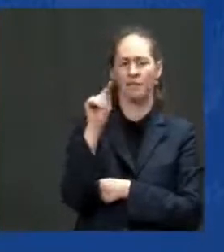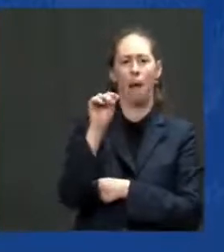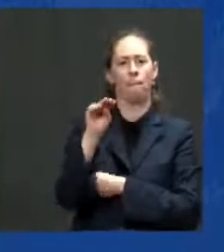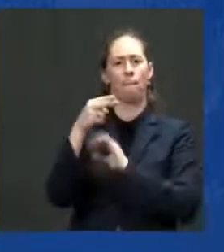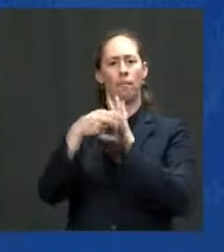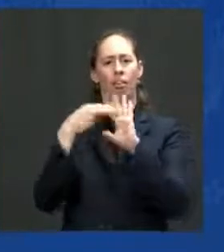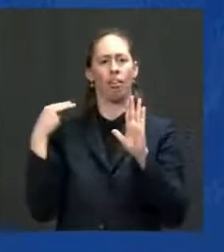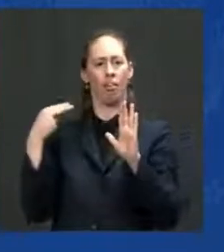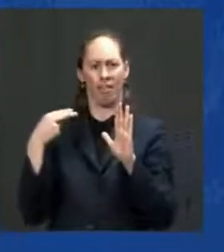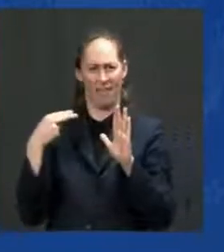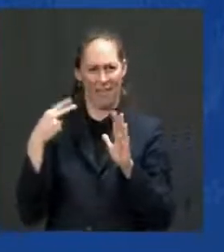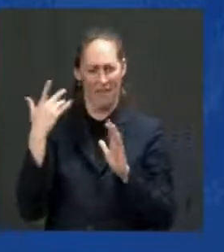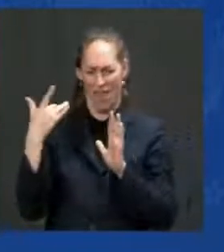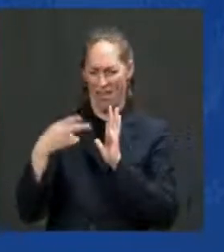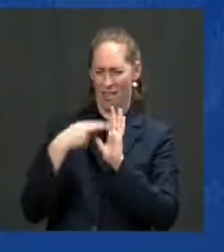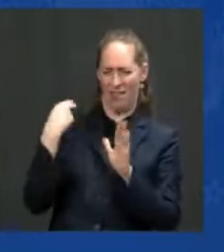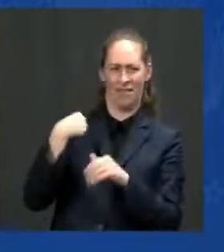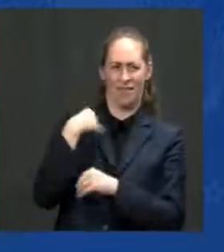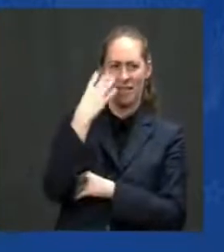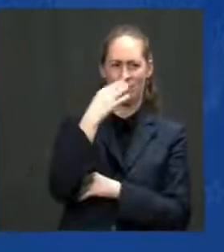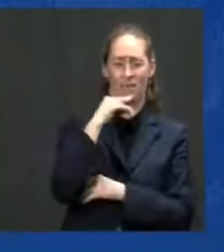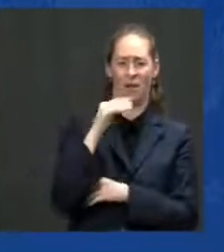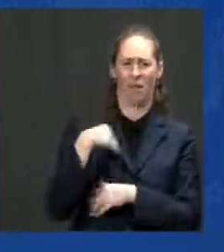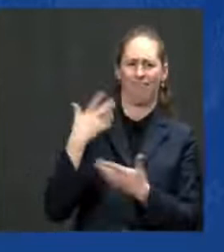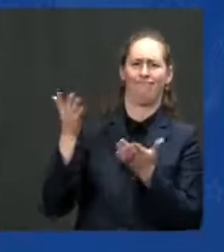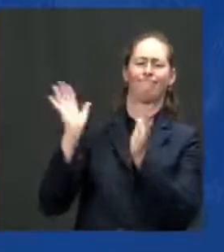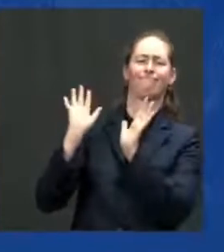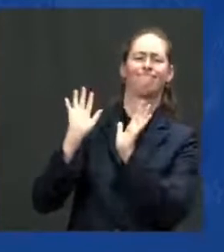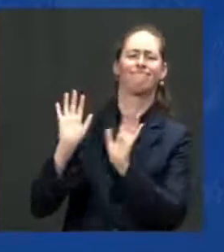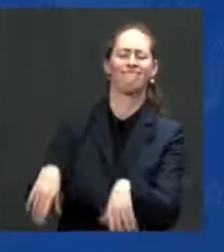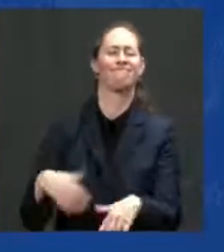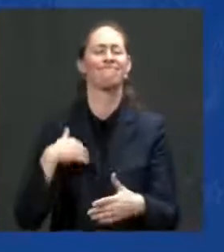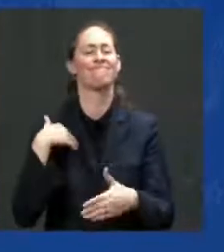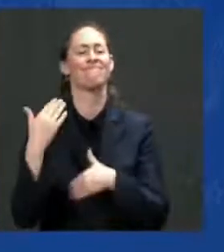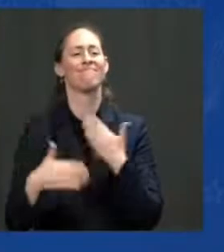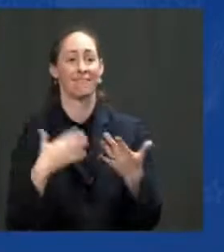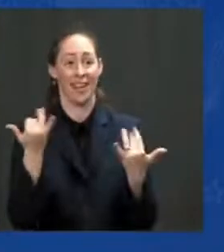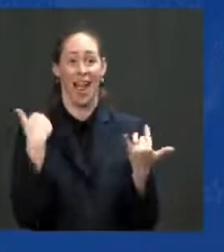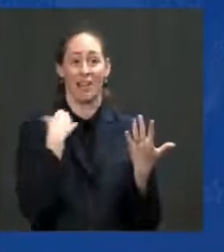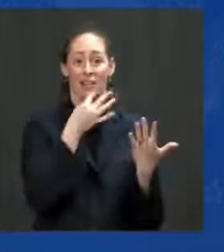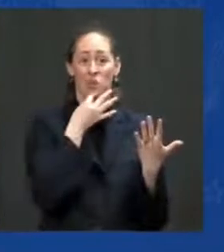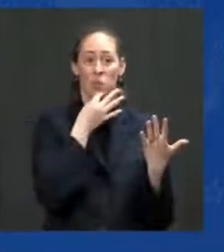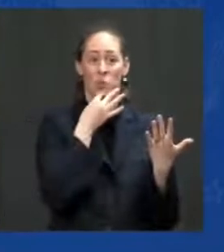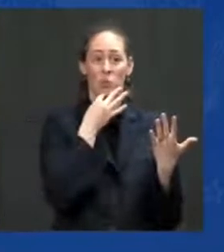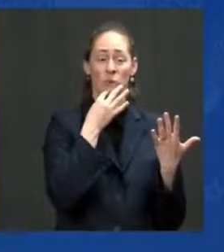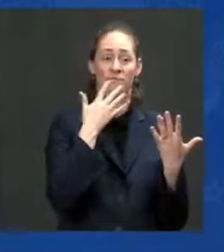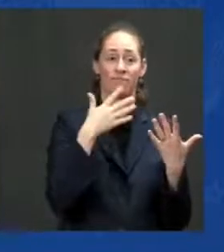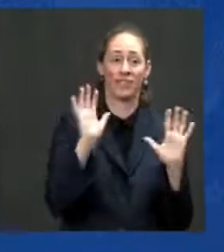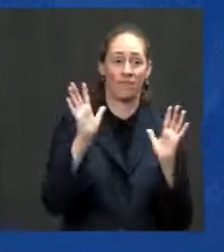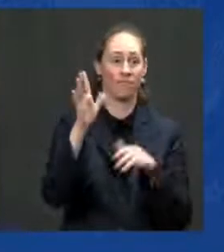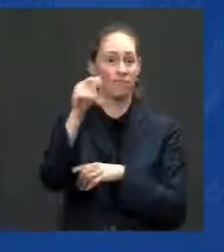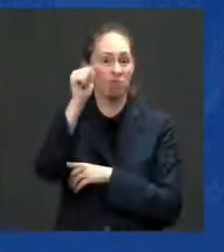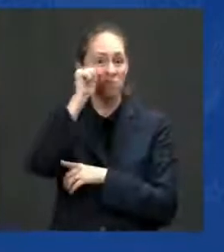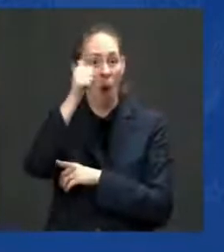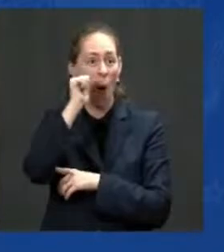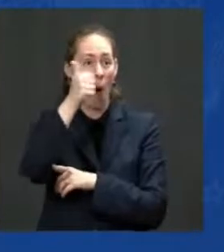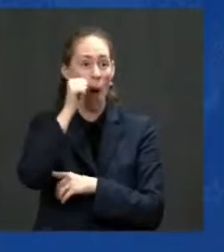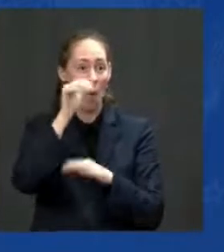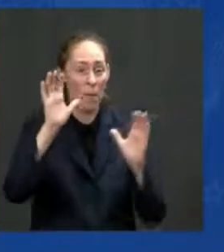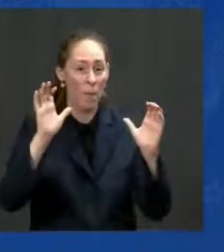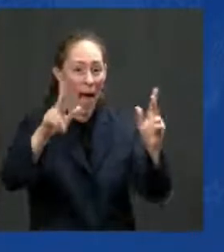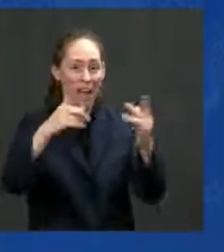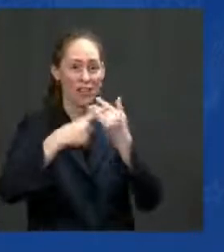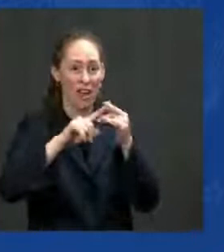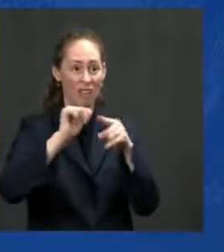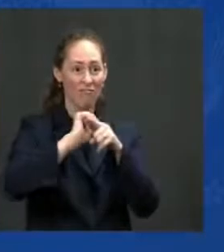So it's great to be, we're on the eve of football season. We start tomorrow practice, and we're going to do everything we can to